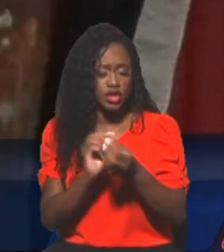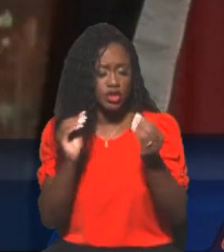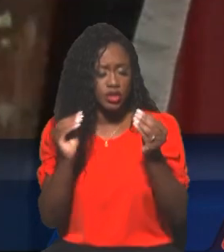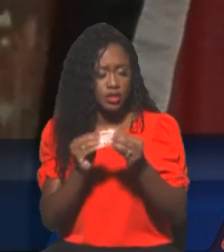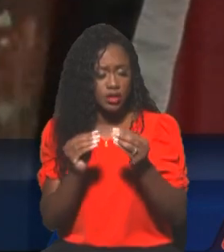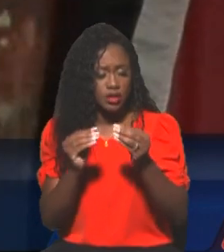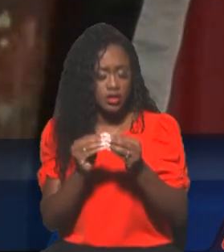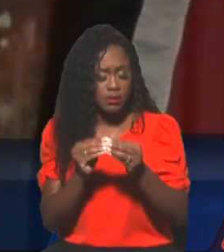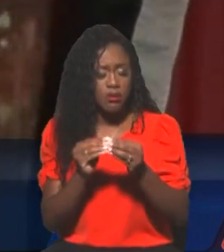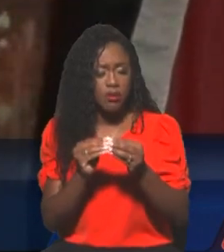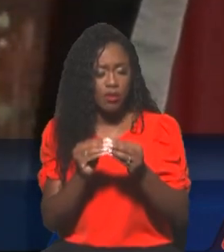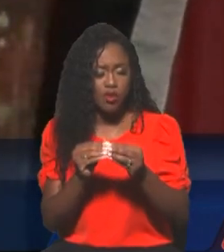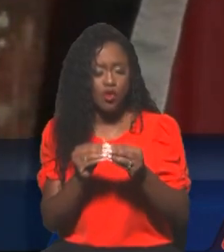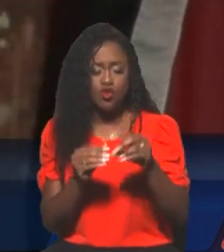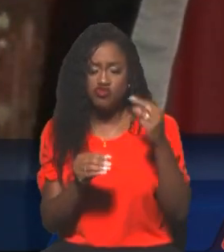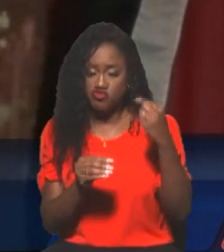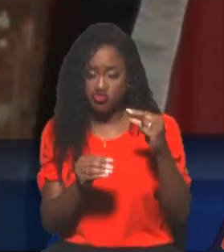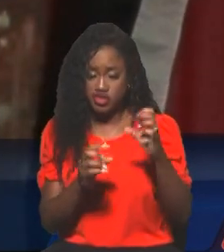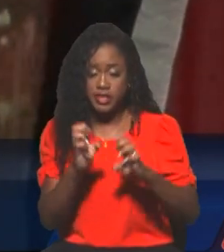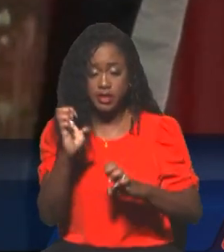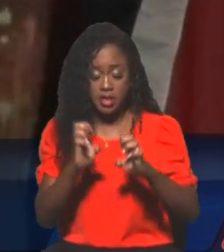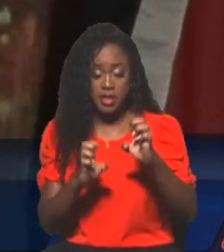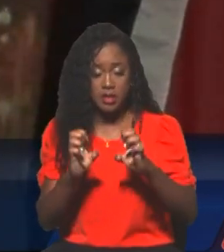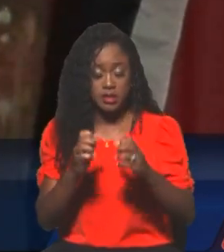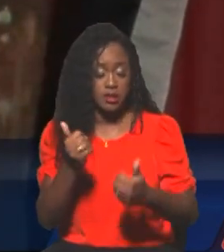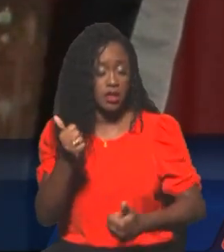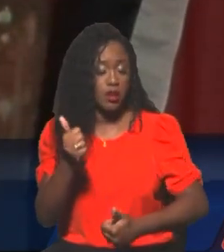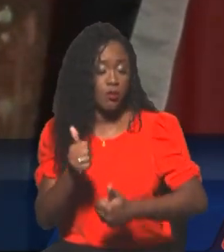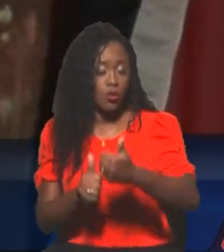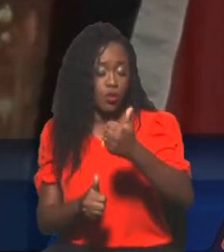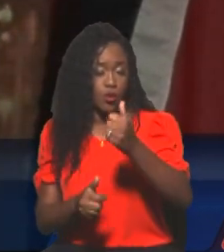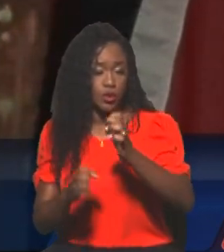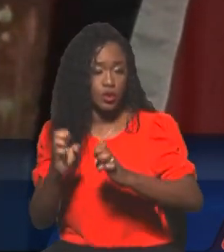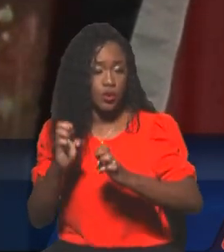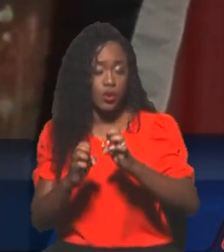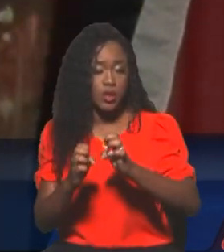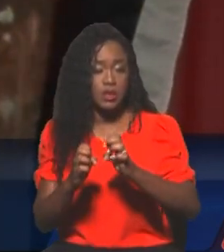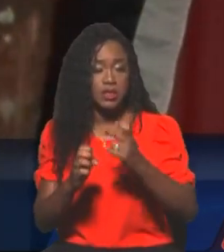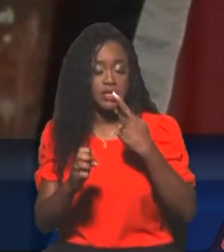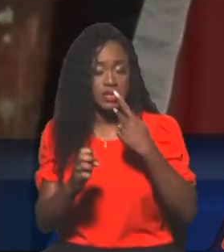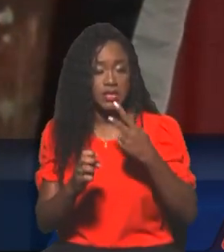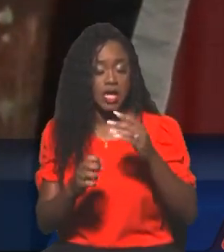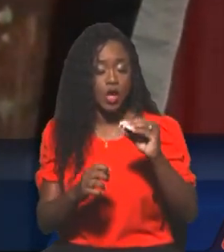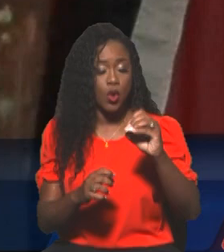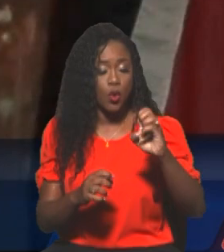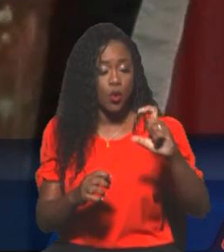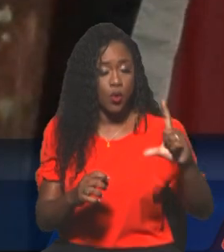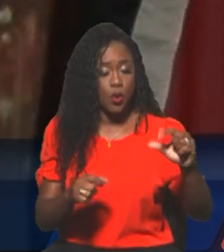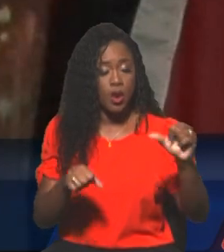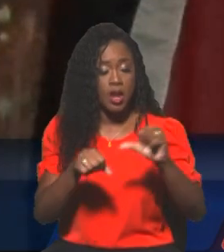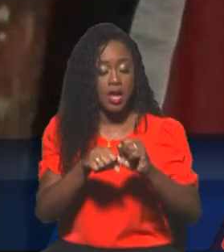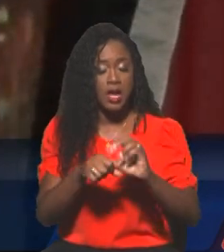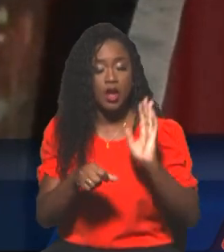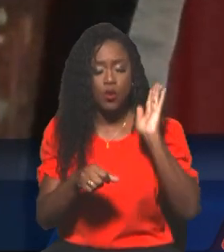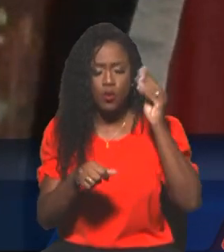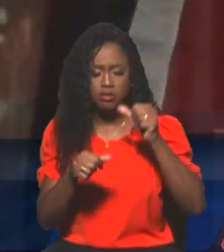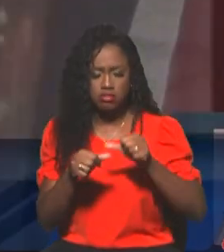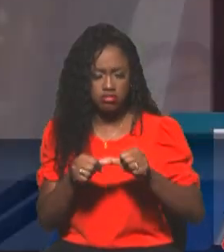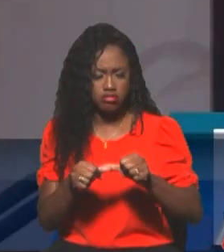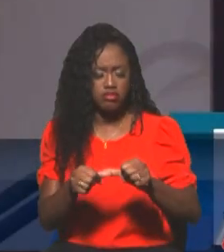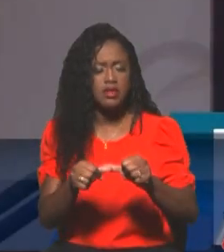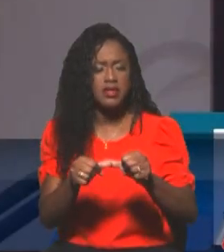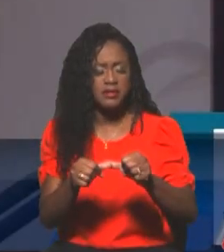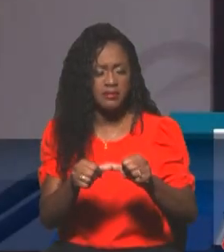sustainable energy sources, he notes most of the world's energy experts predict that oil and gas will remain the primary energy